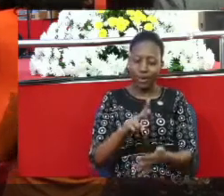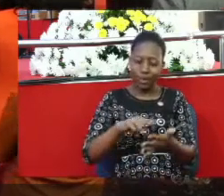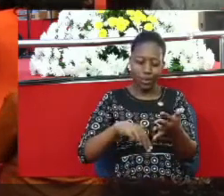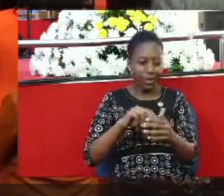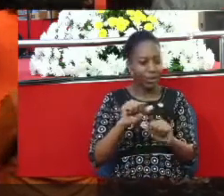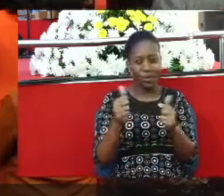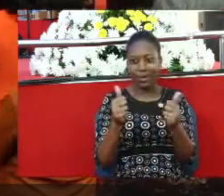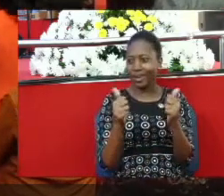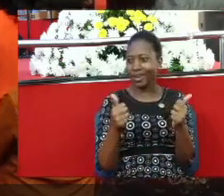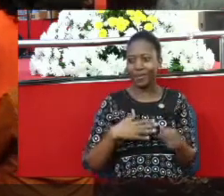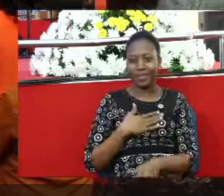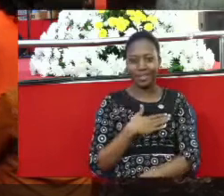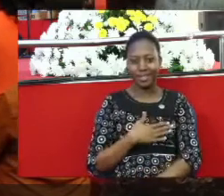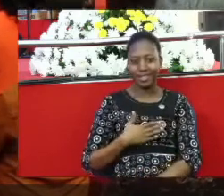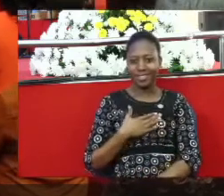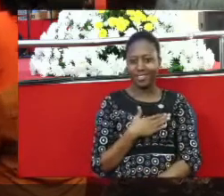We want to declare.